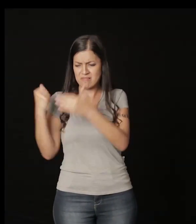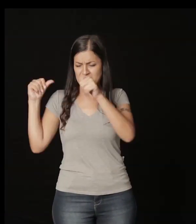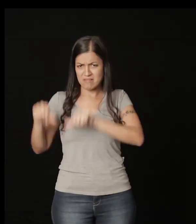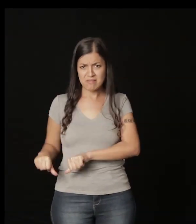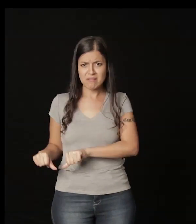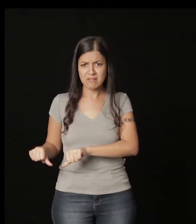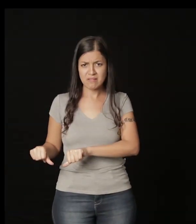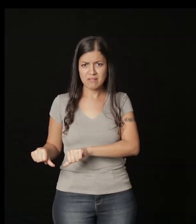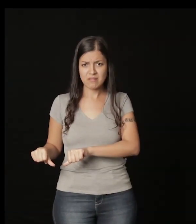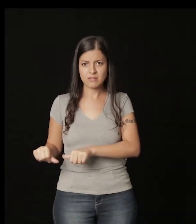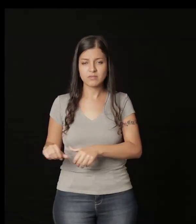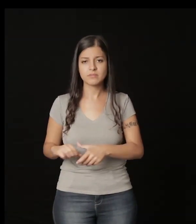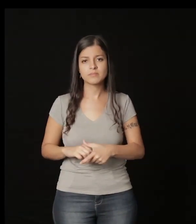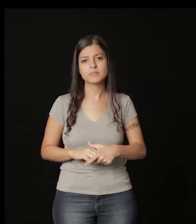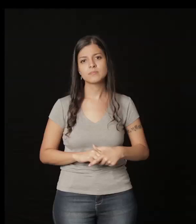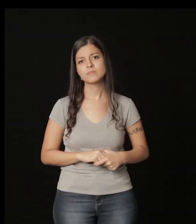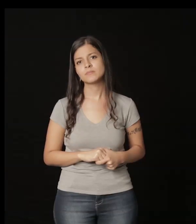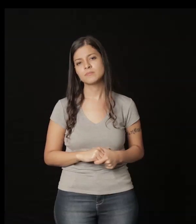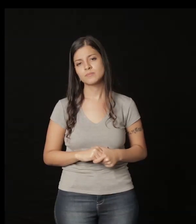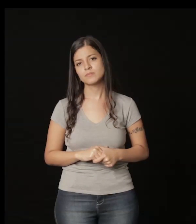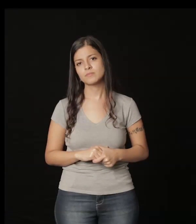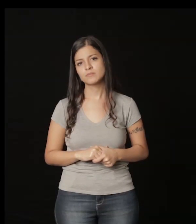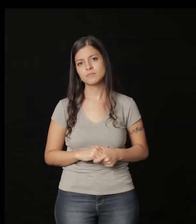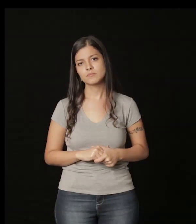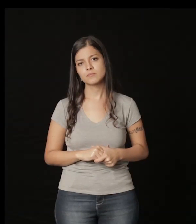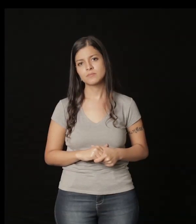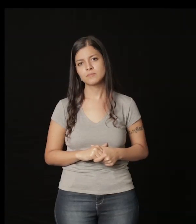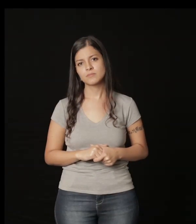law and punishment, catastrophe.